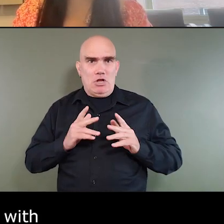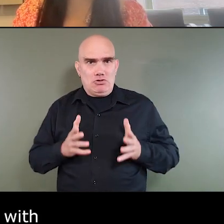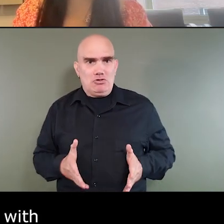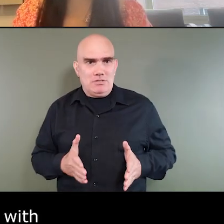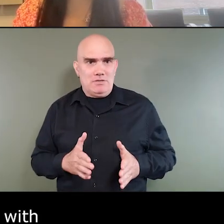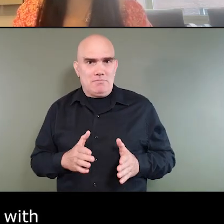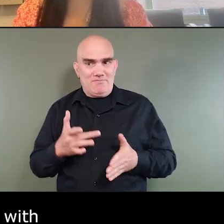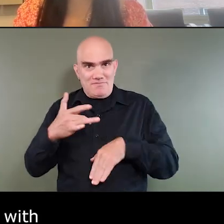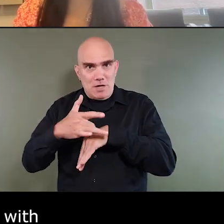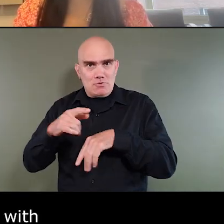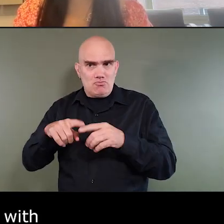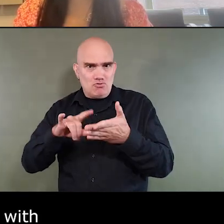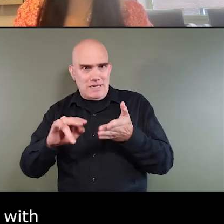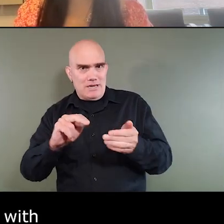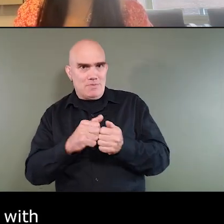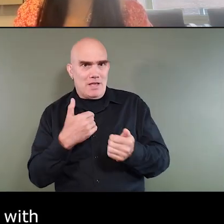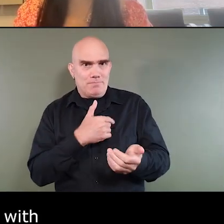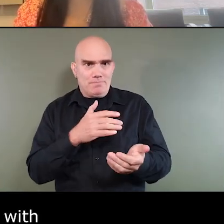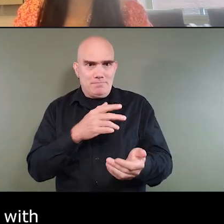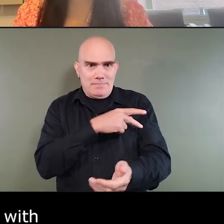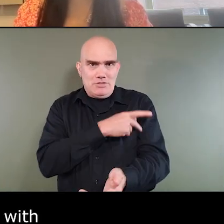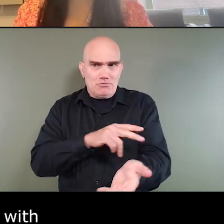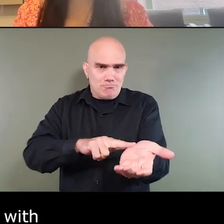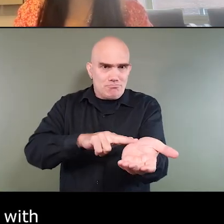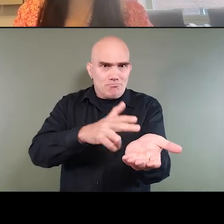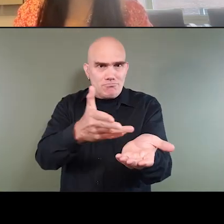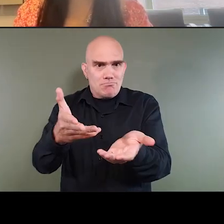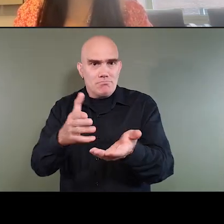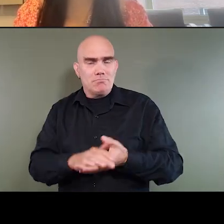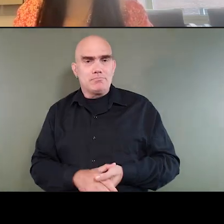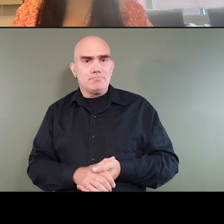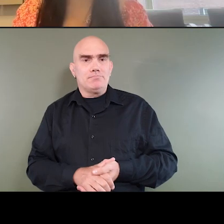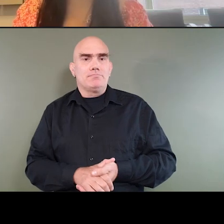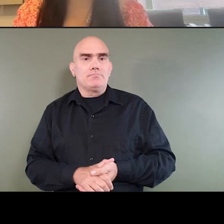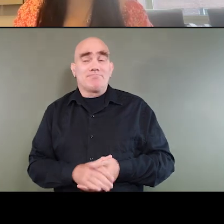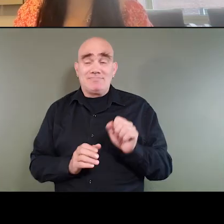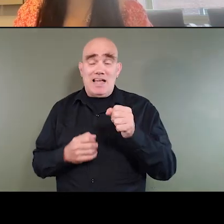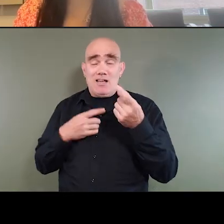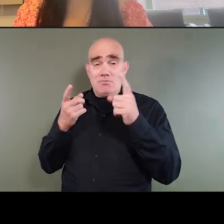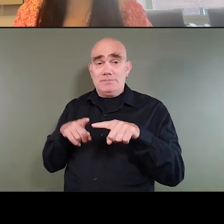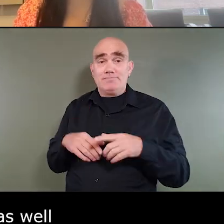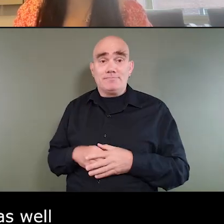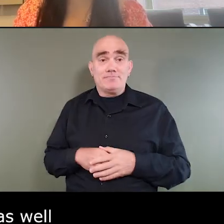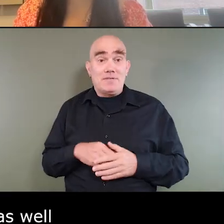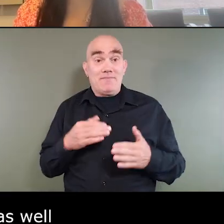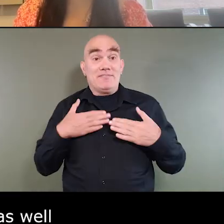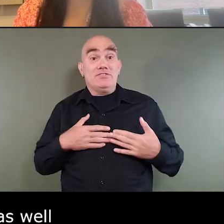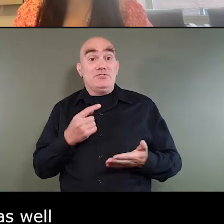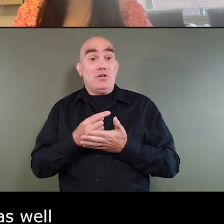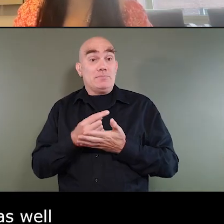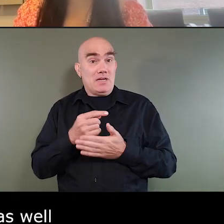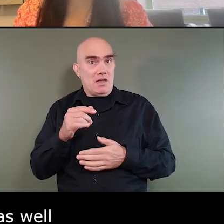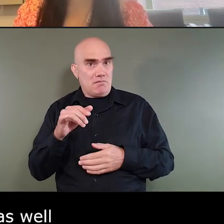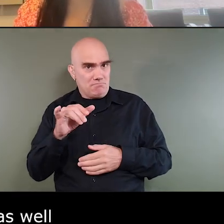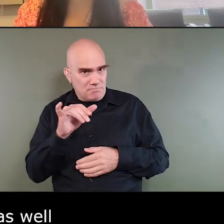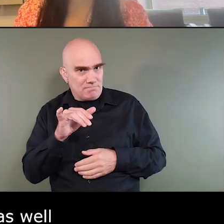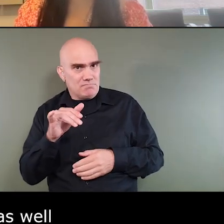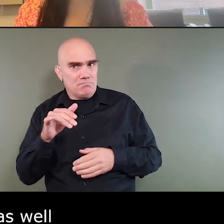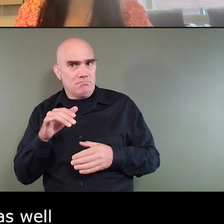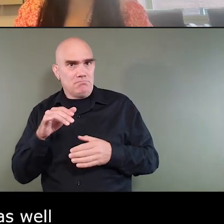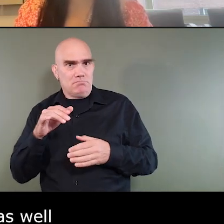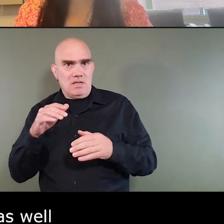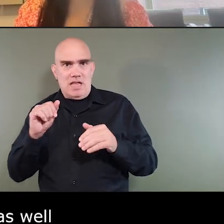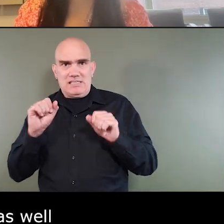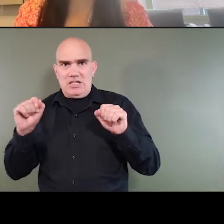available to check in with to help our patients. Yeah, I agree. In physical therapy as well as